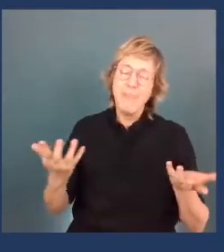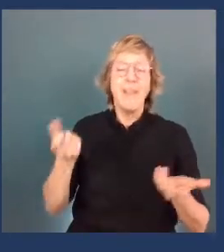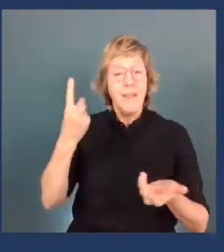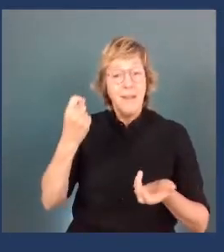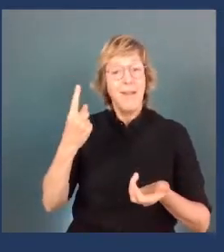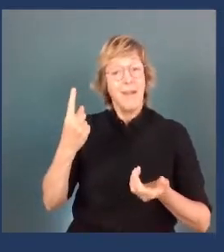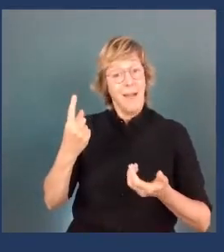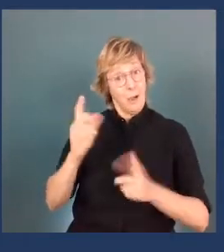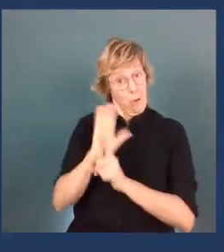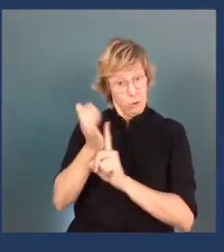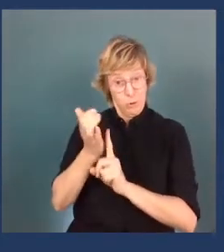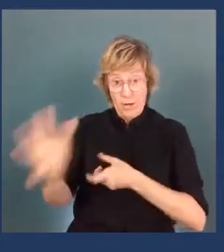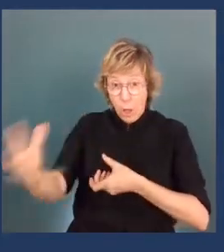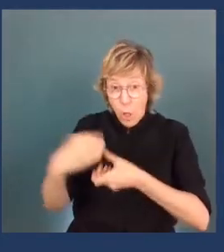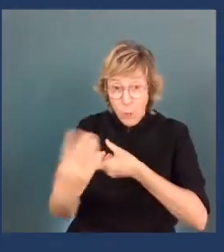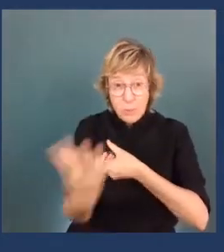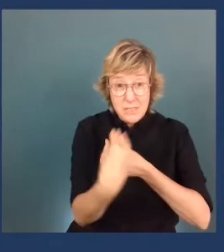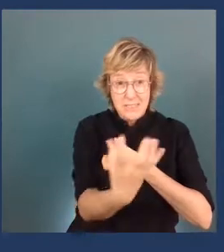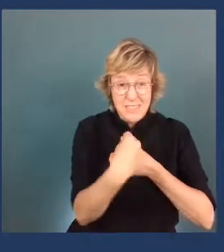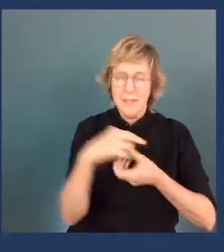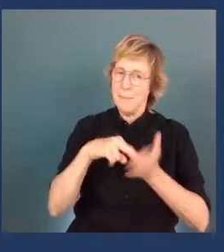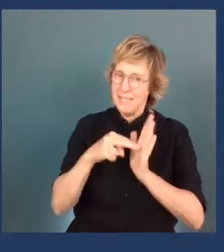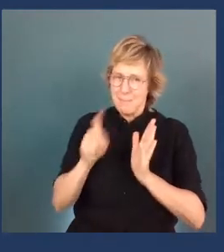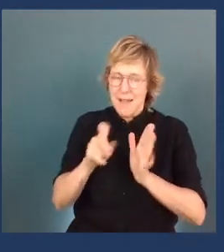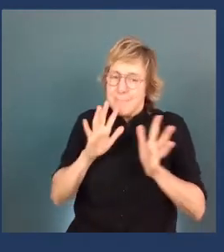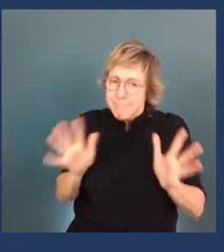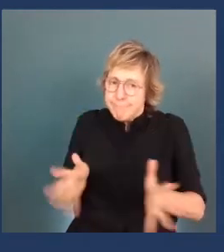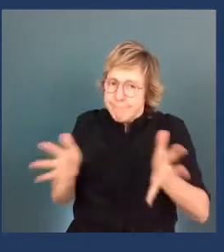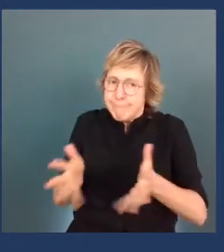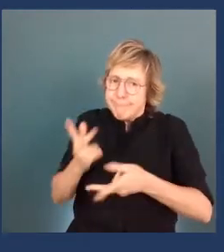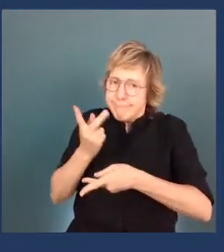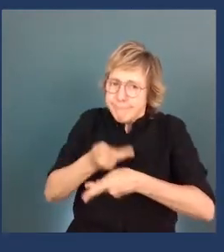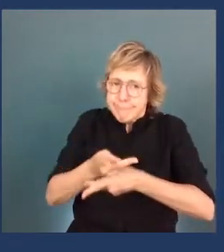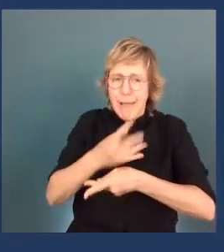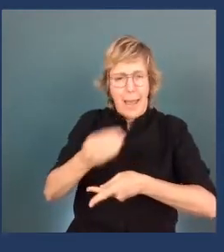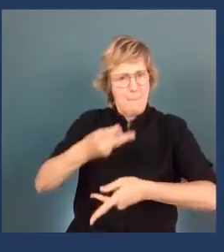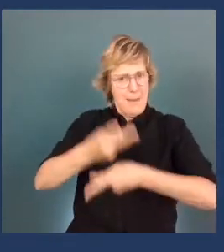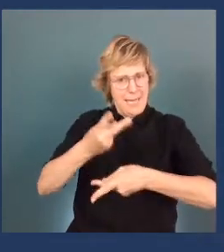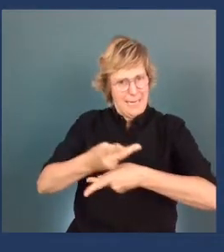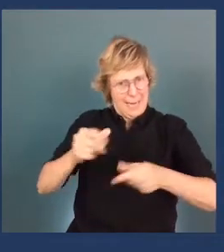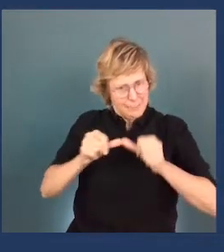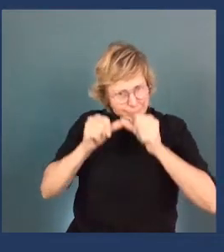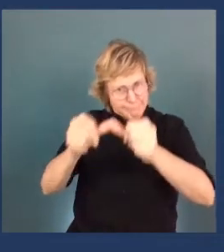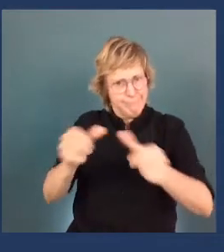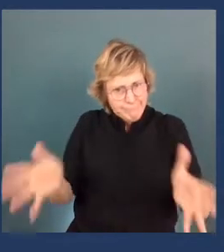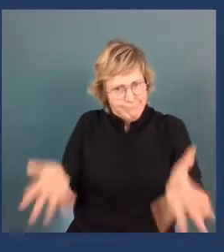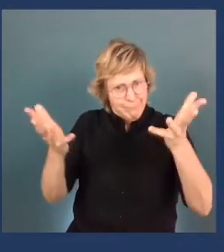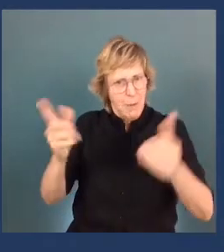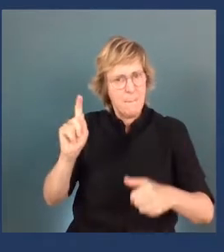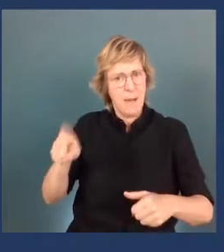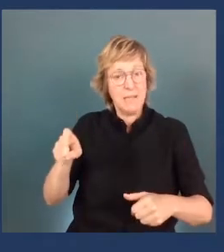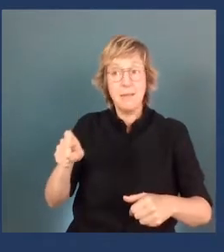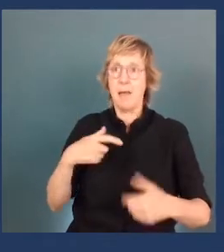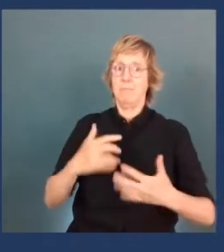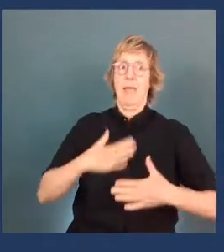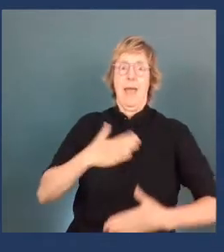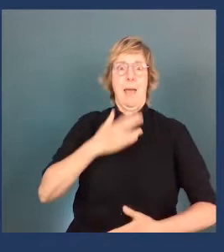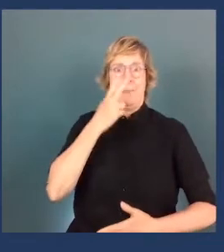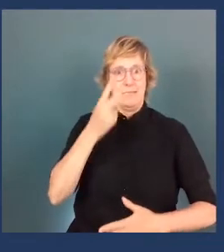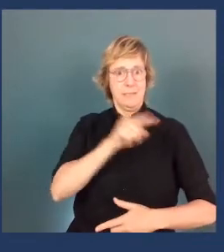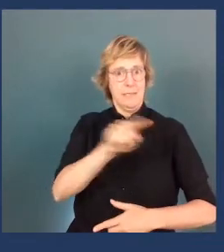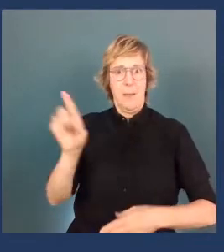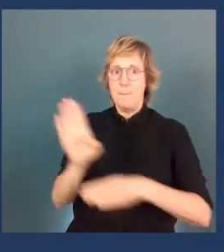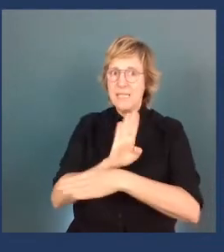inclusive culture has to be nurtured and it has to be maintained. And it's really great to see businesses making commitments around